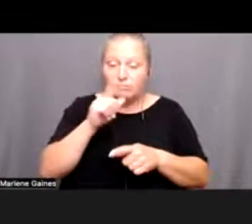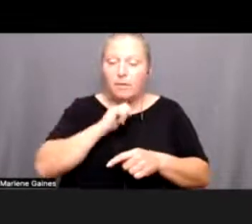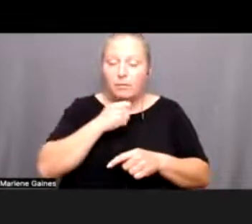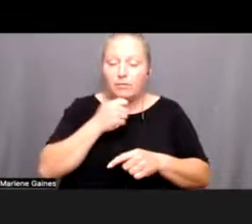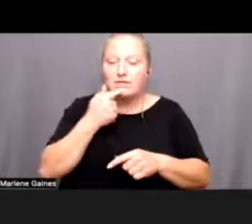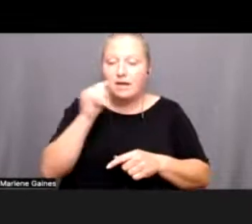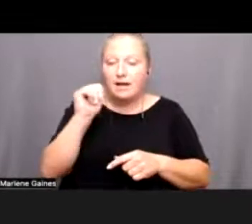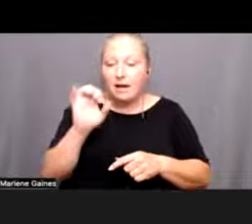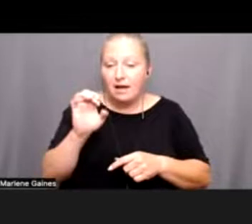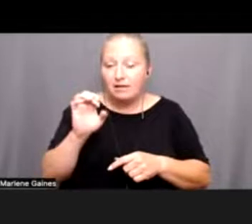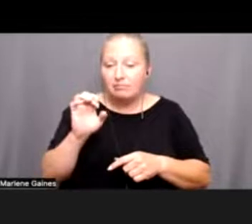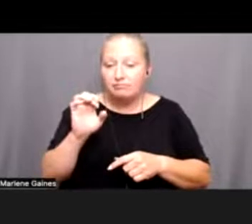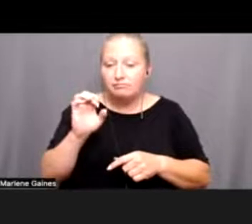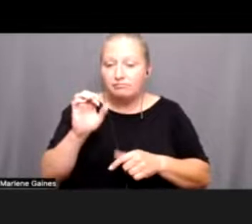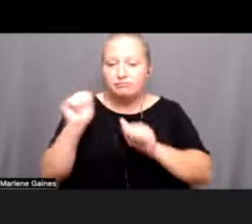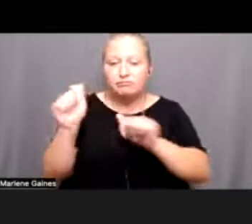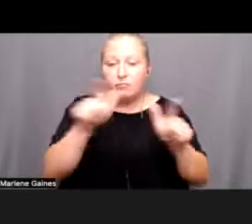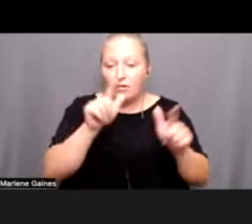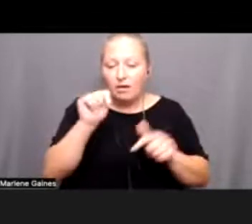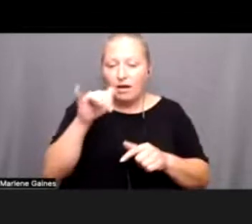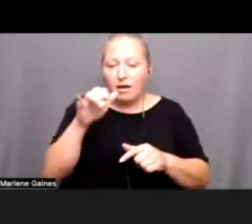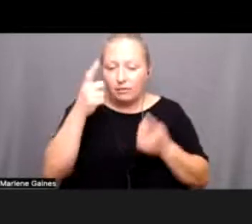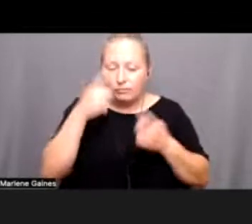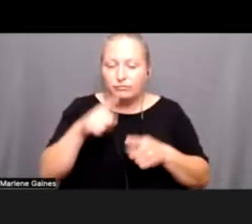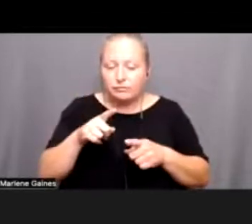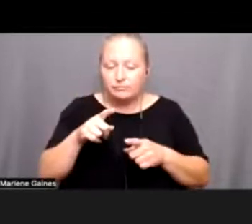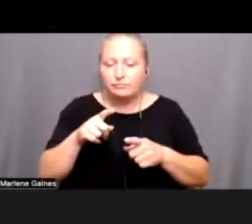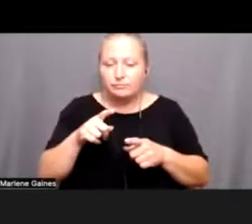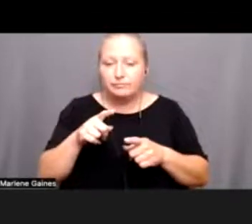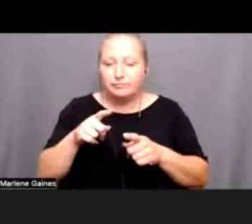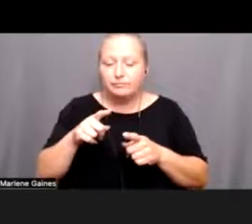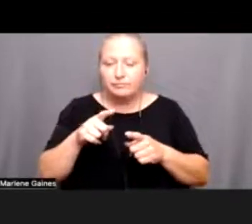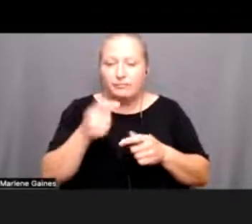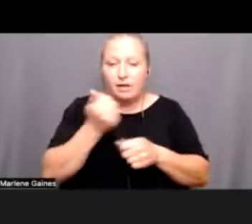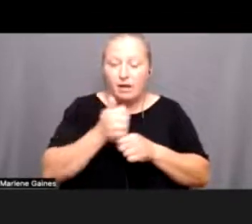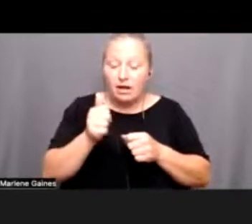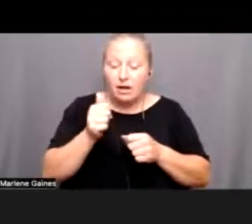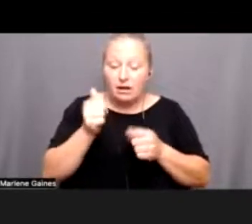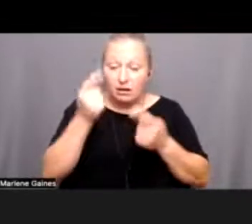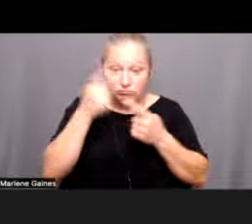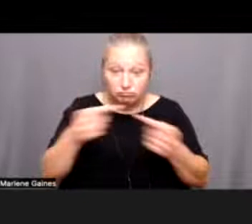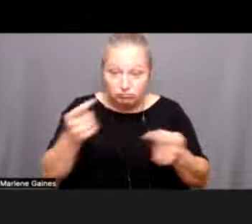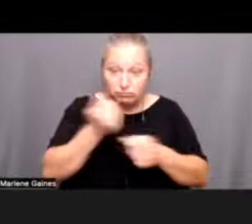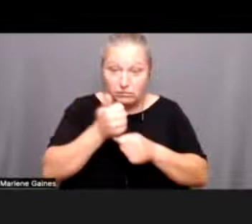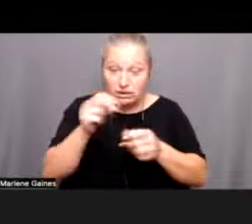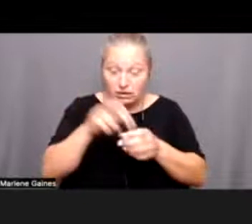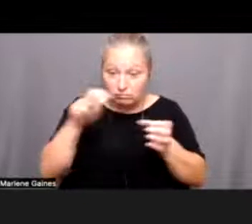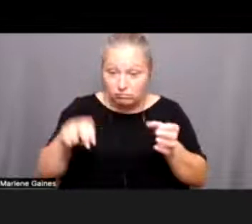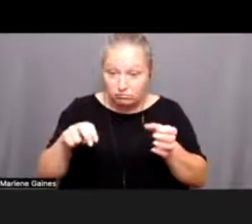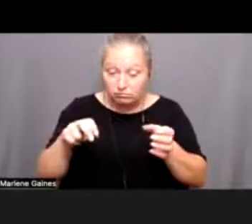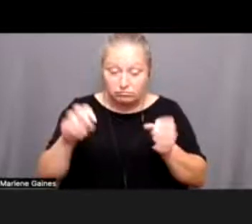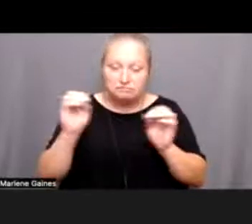aye. Aye. Aye. Any opposed? Any abstentions? Okay.